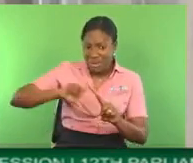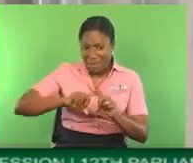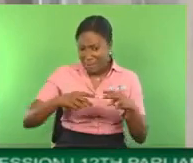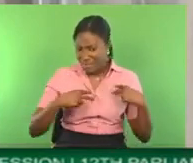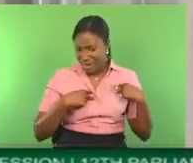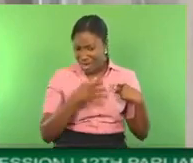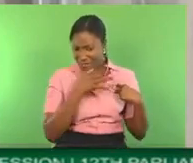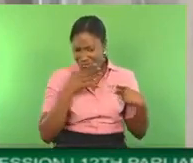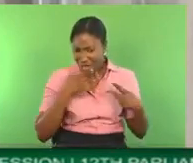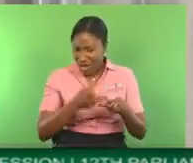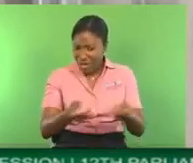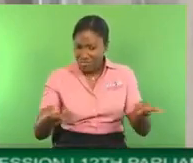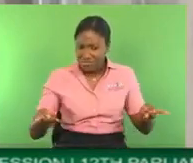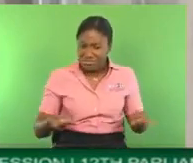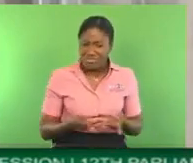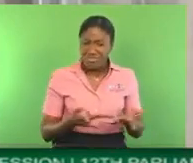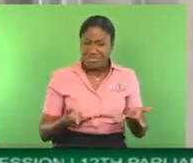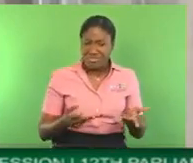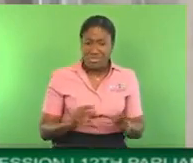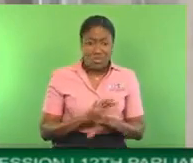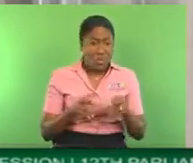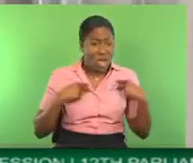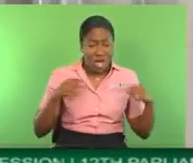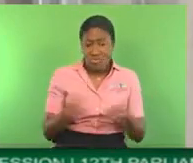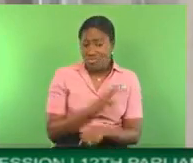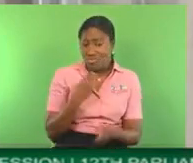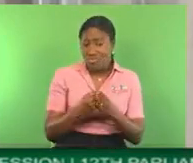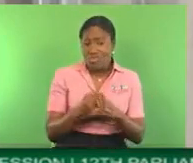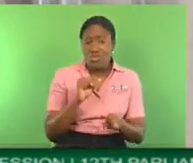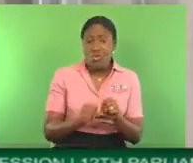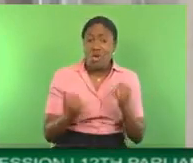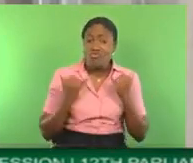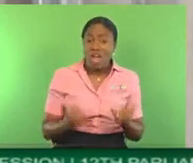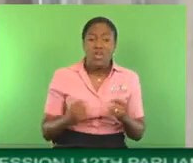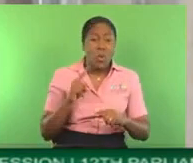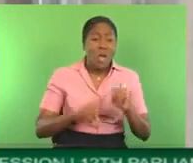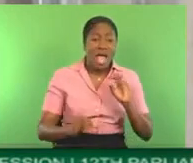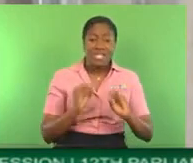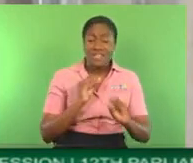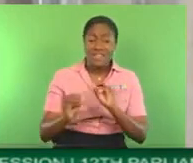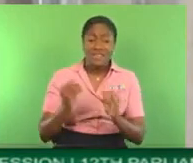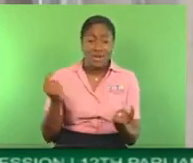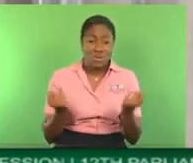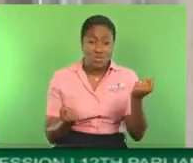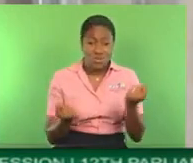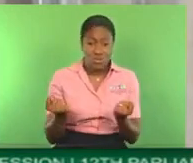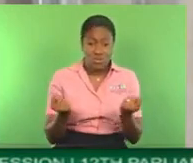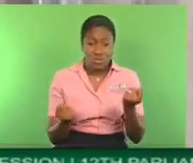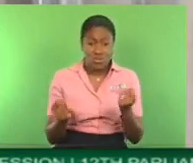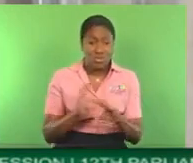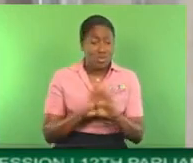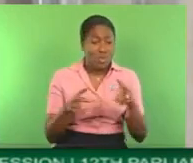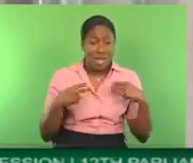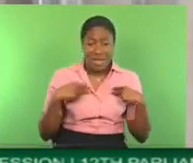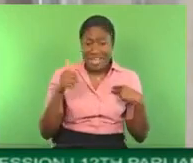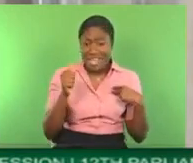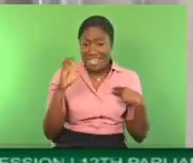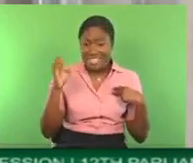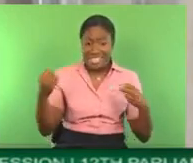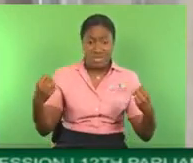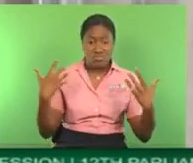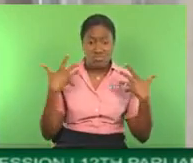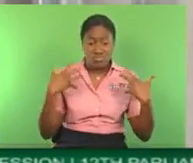officers there. The place has limited funding, so right now they can't even fix their own tractors. They have no working ACs.